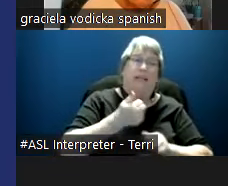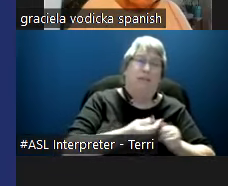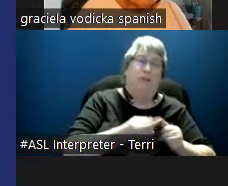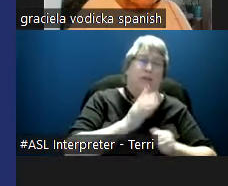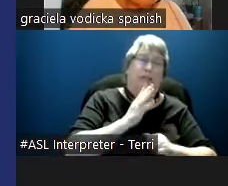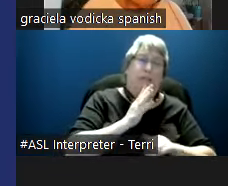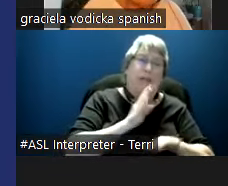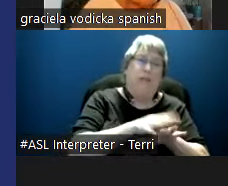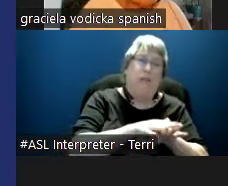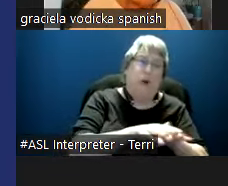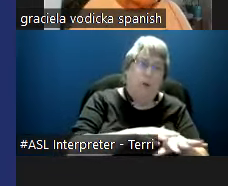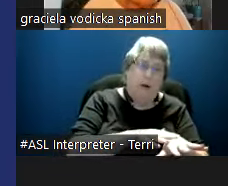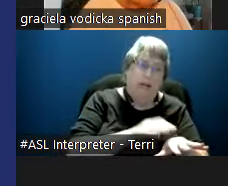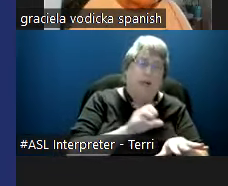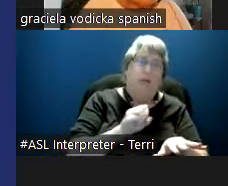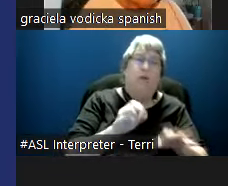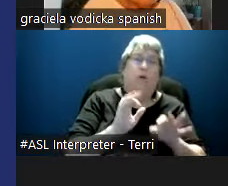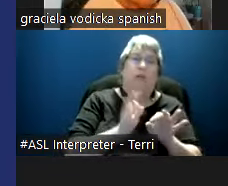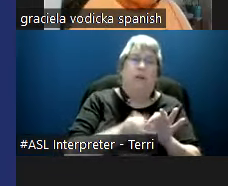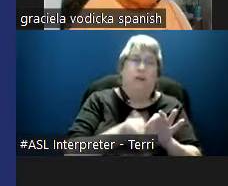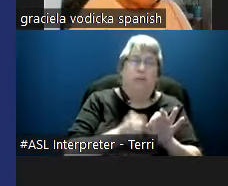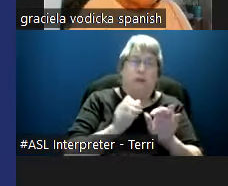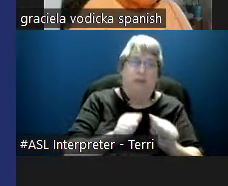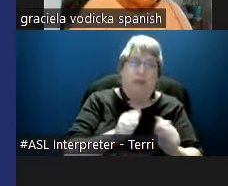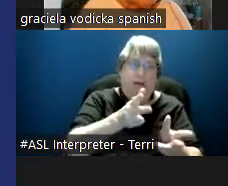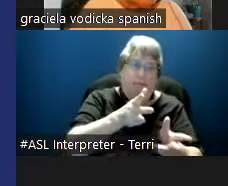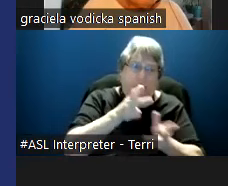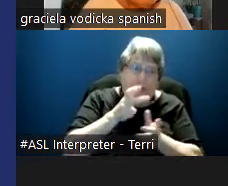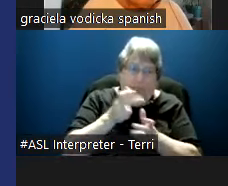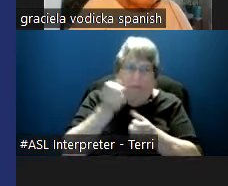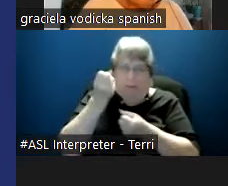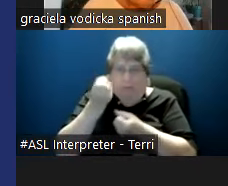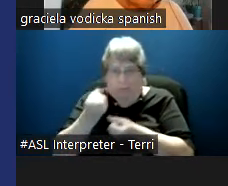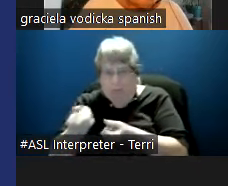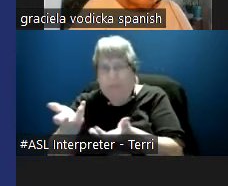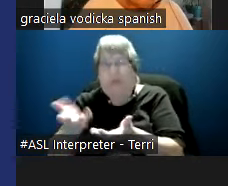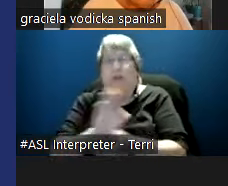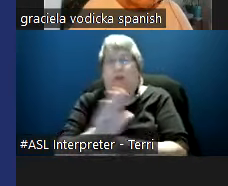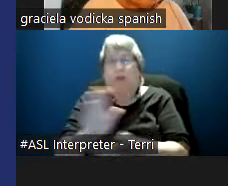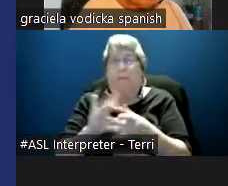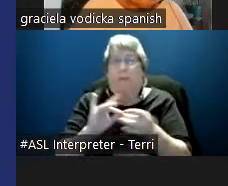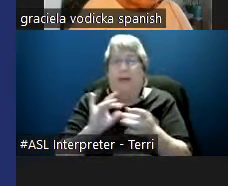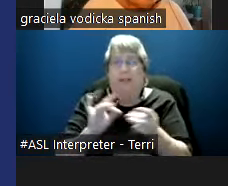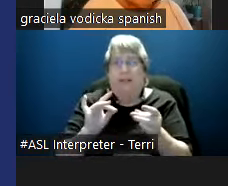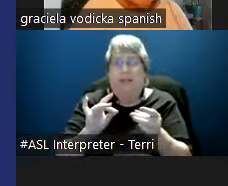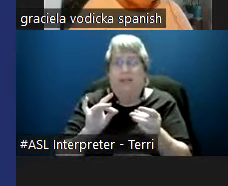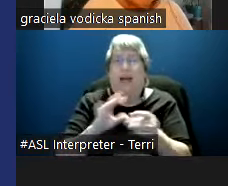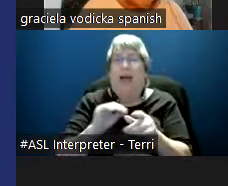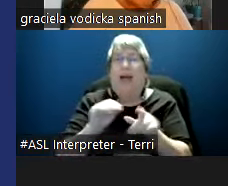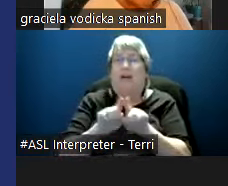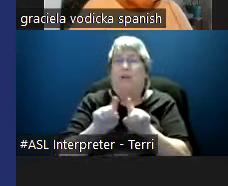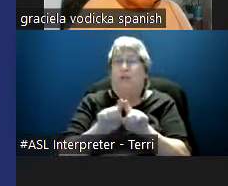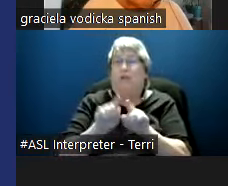to correctly interpret your messages. And just as a reminder, the interpreters